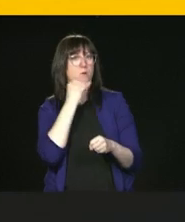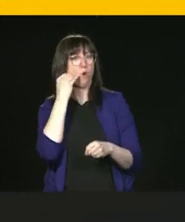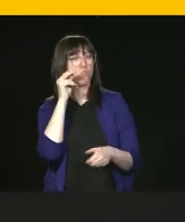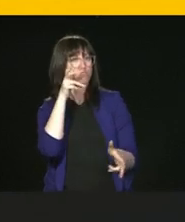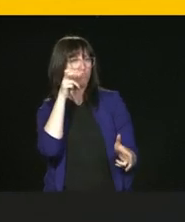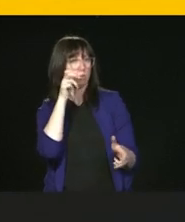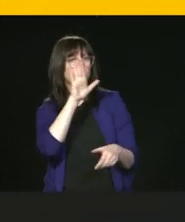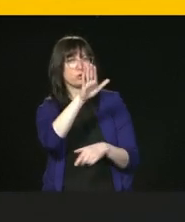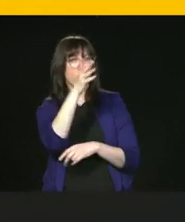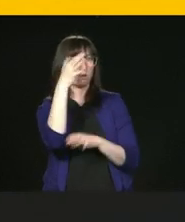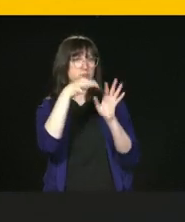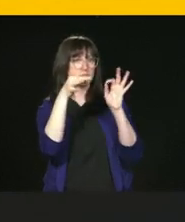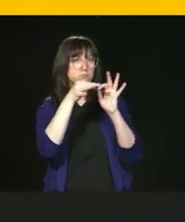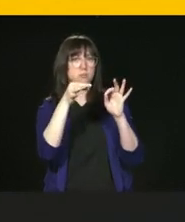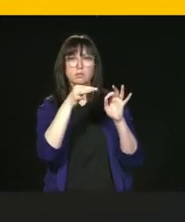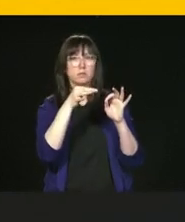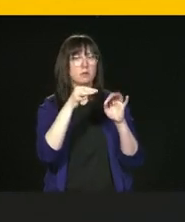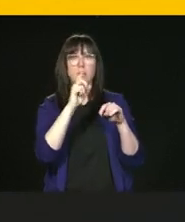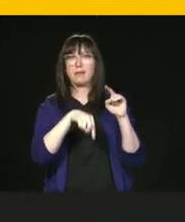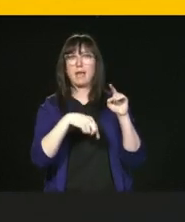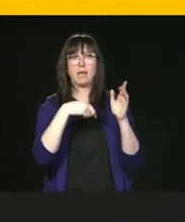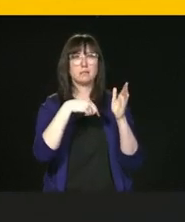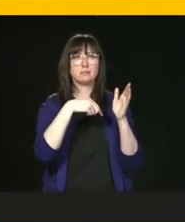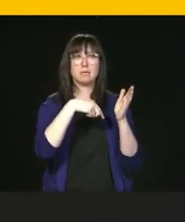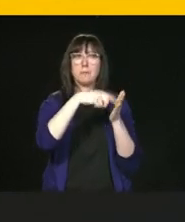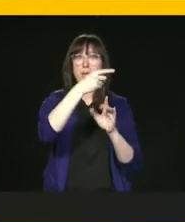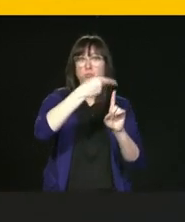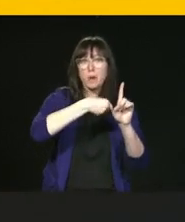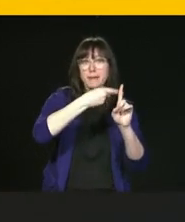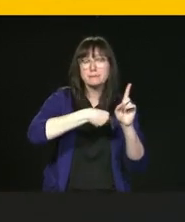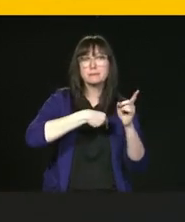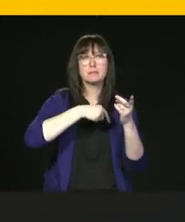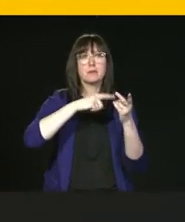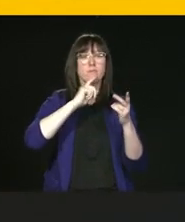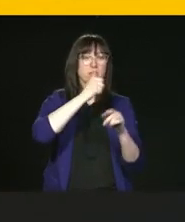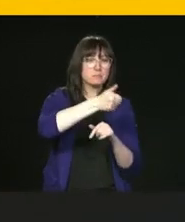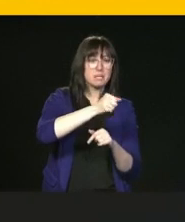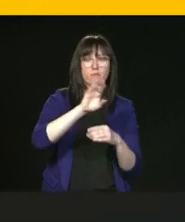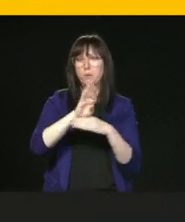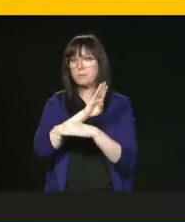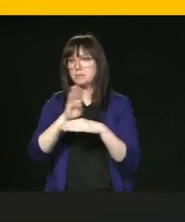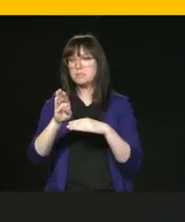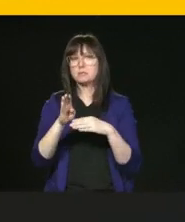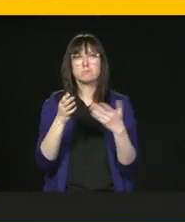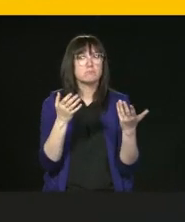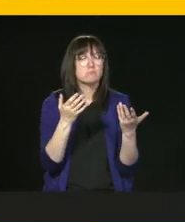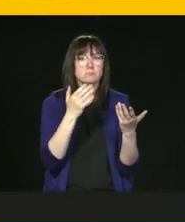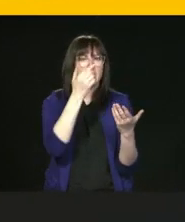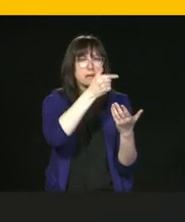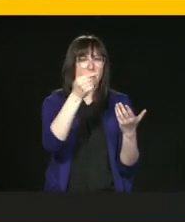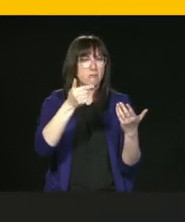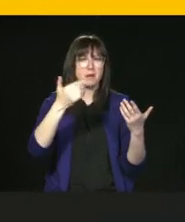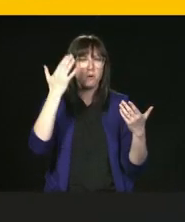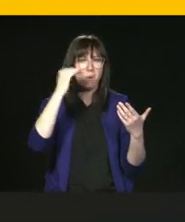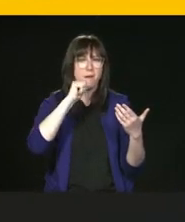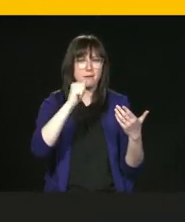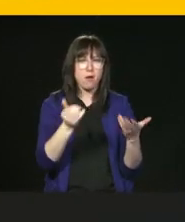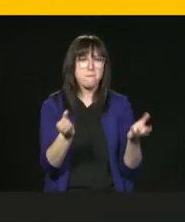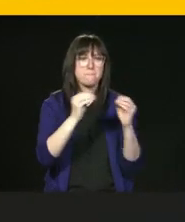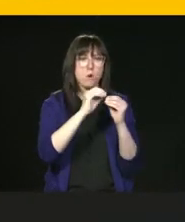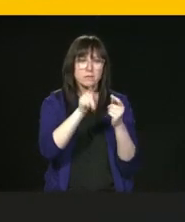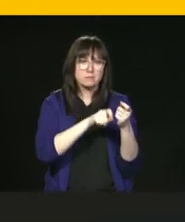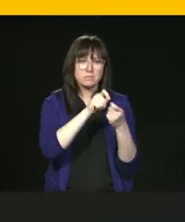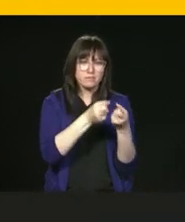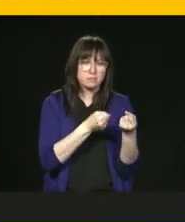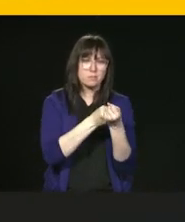conference who cannot afford to continue paying their rent or for themselves or for their businesses. Why hasn't your government done more to